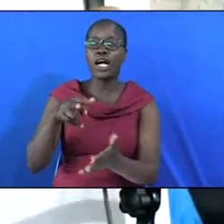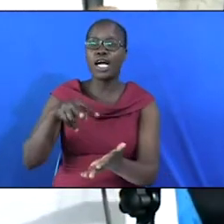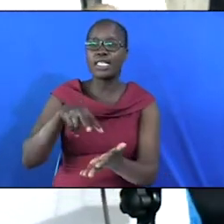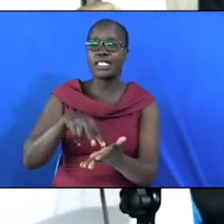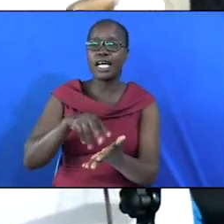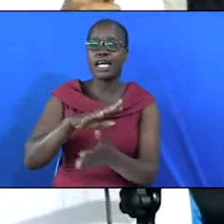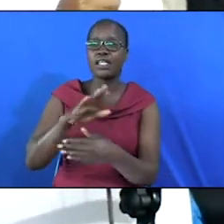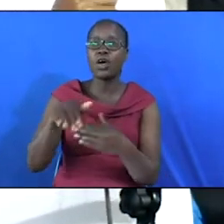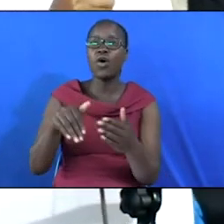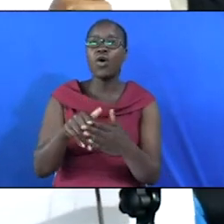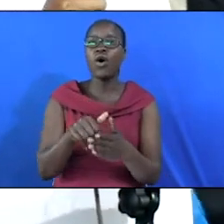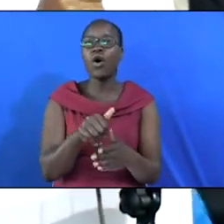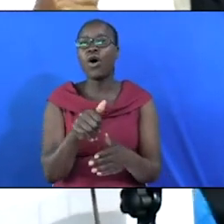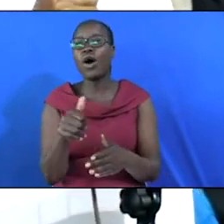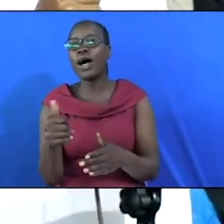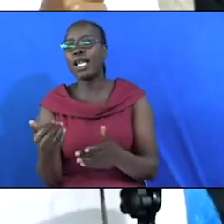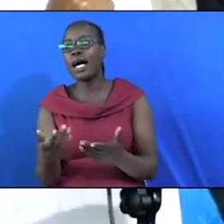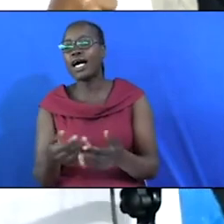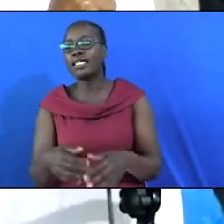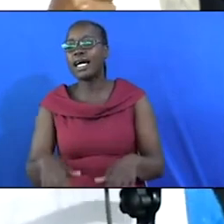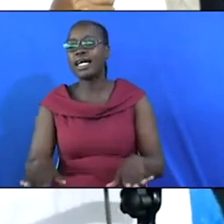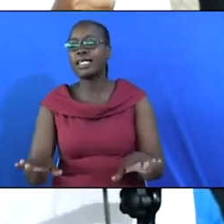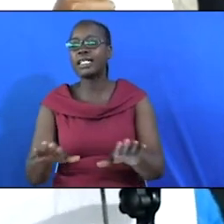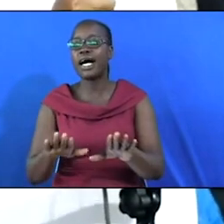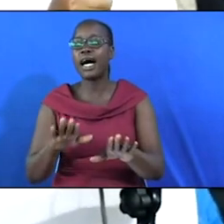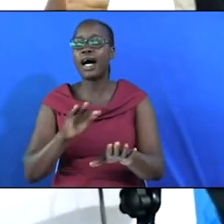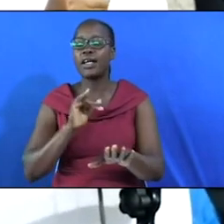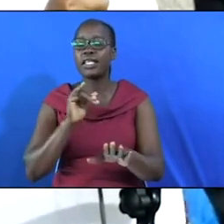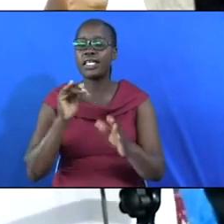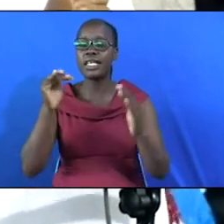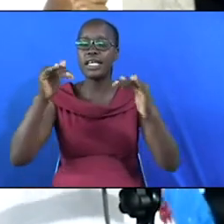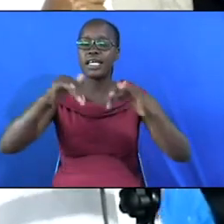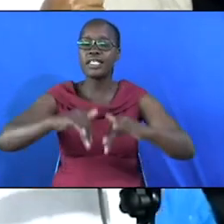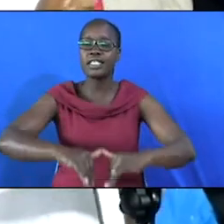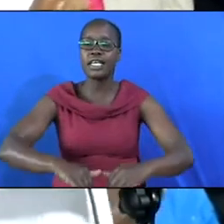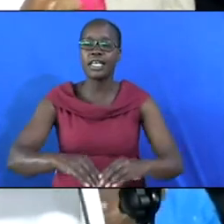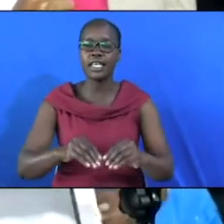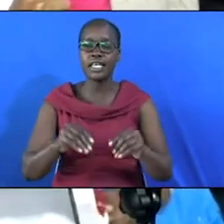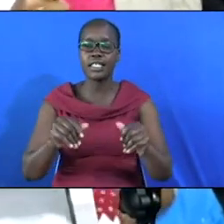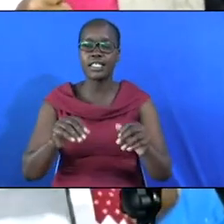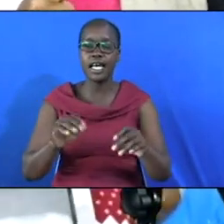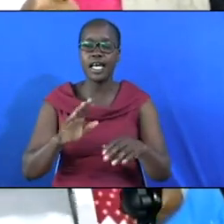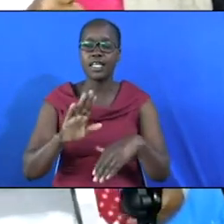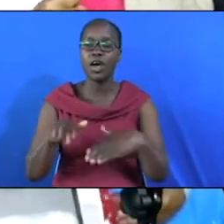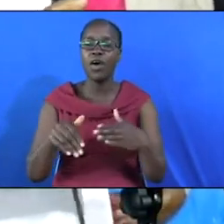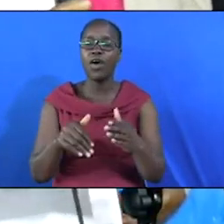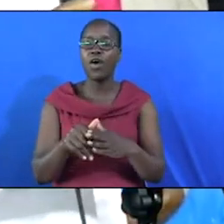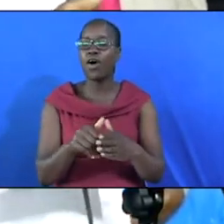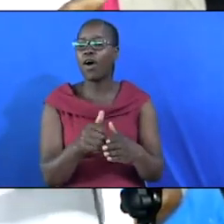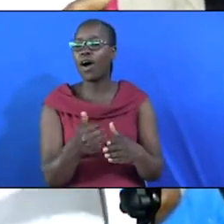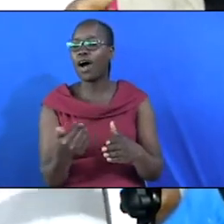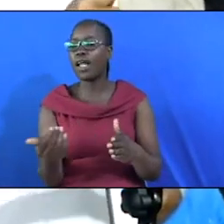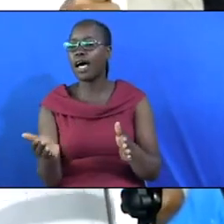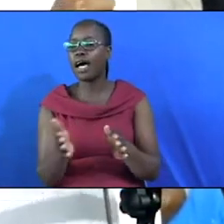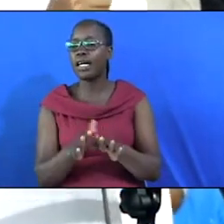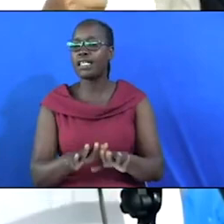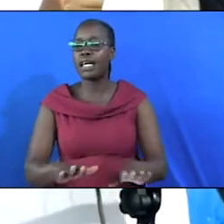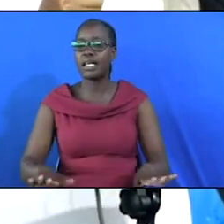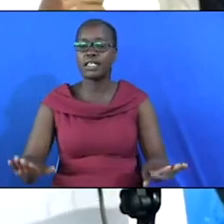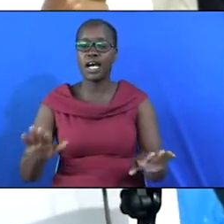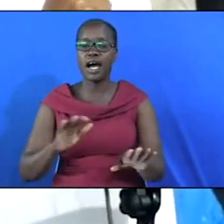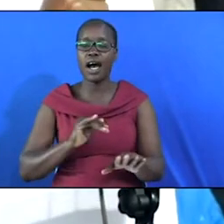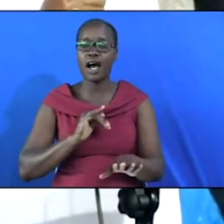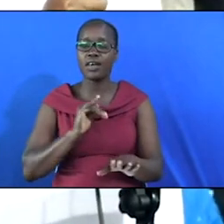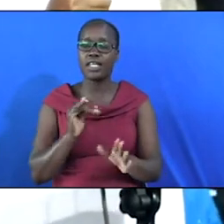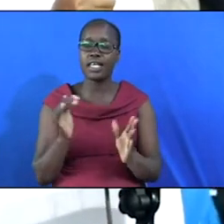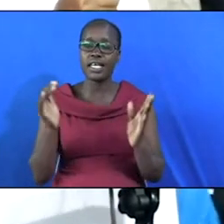solid rock I stand. All other ground is sinking sand. All